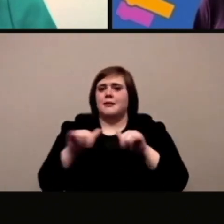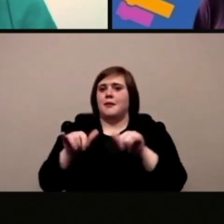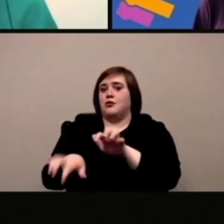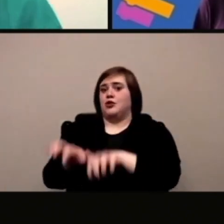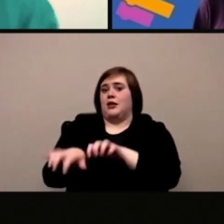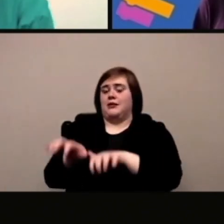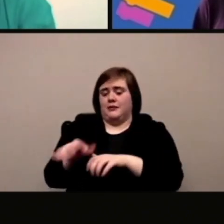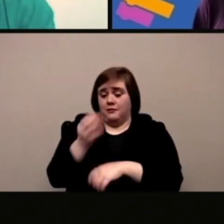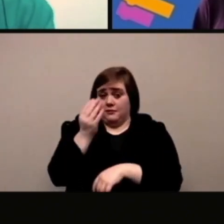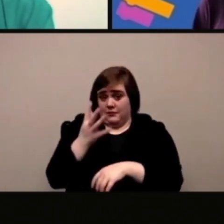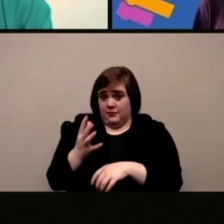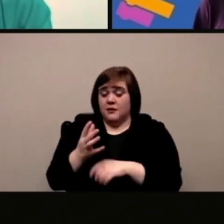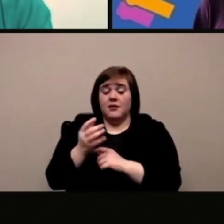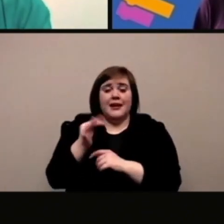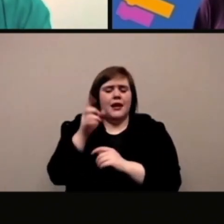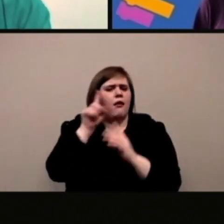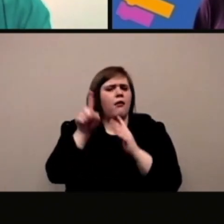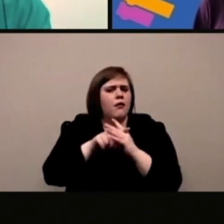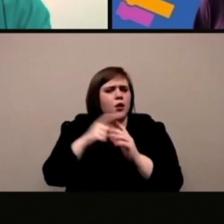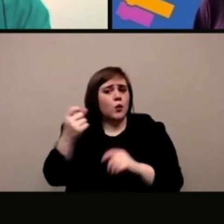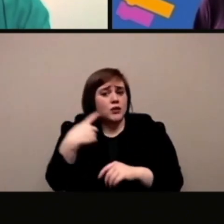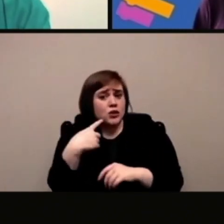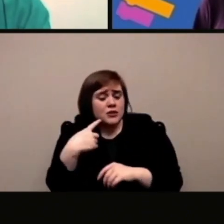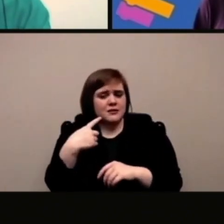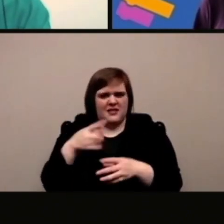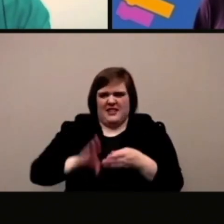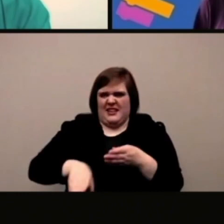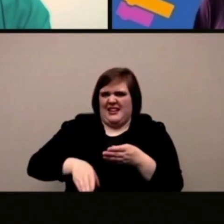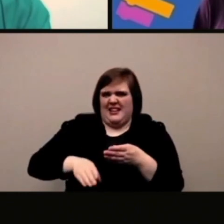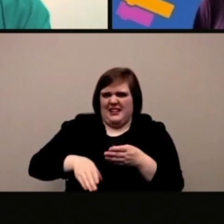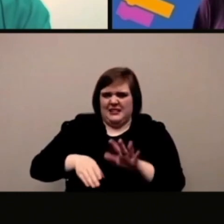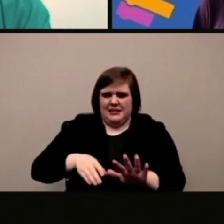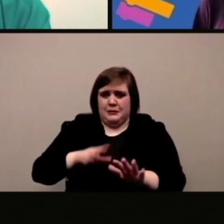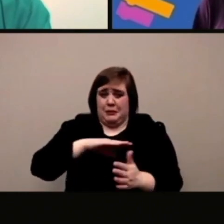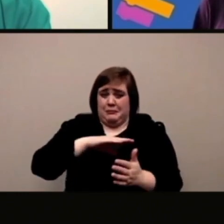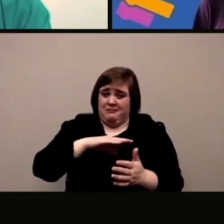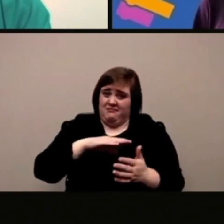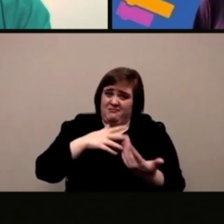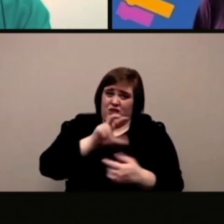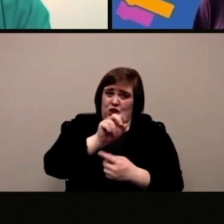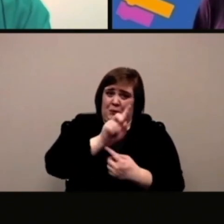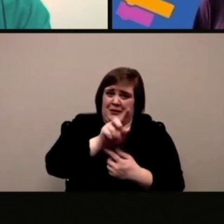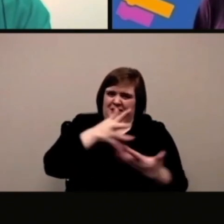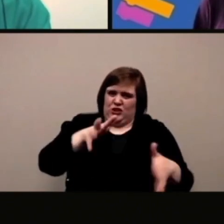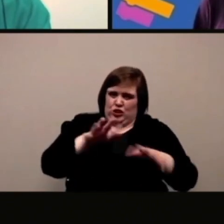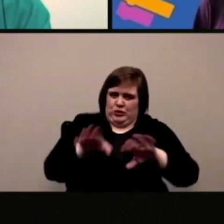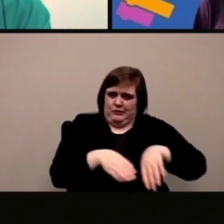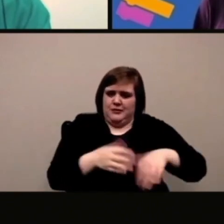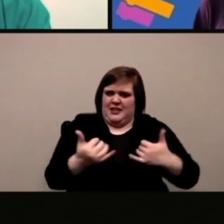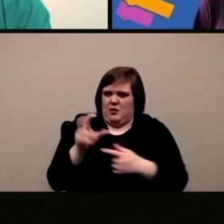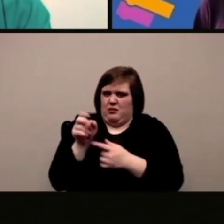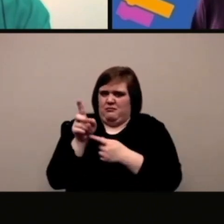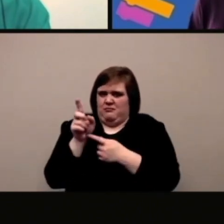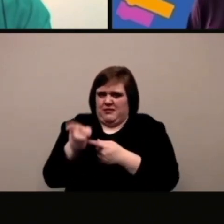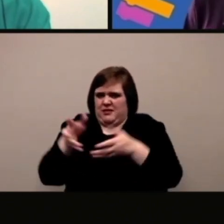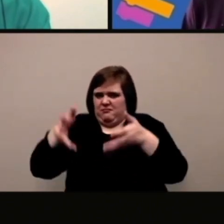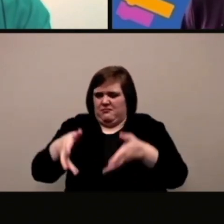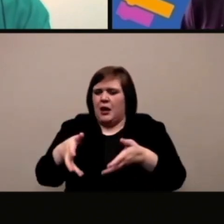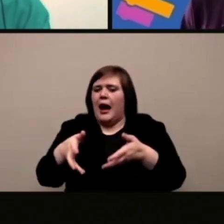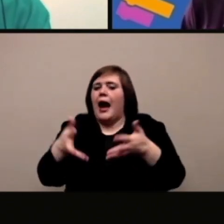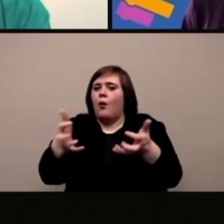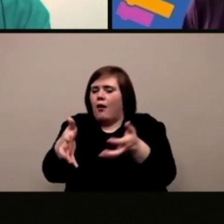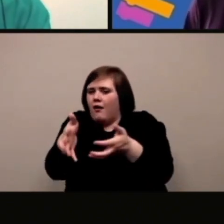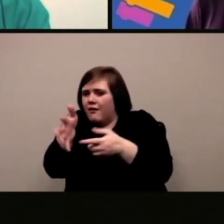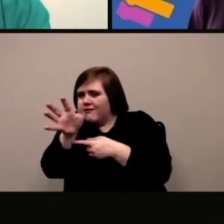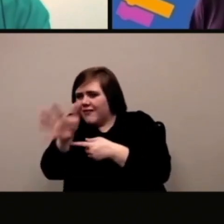If you have any questions that you may want us to answer at the end, we're about at the halfway point. I want to leave at least a good 5 to 10 minutes at the end to answer